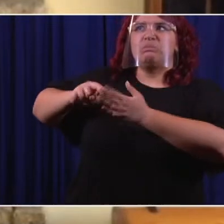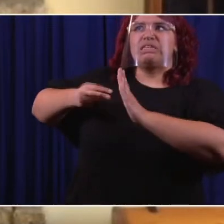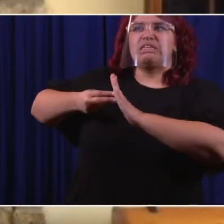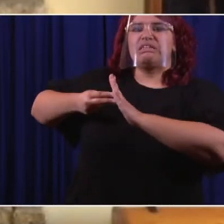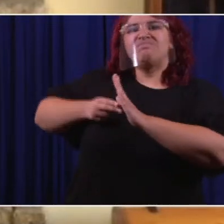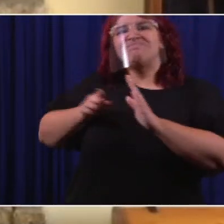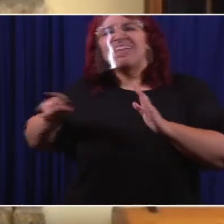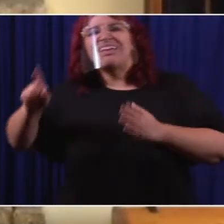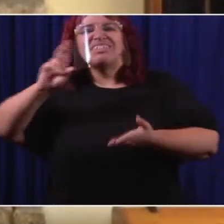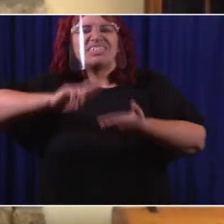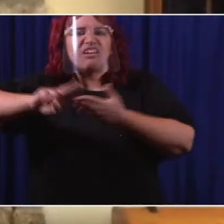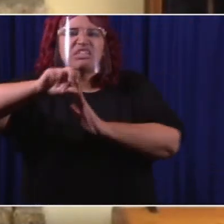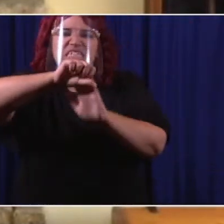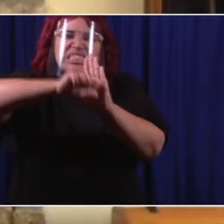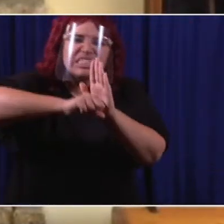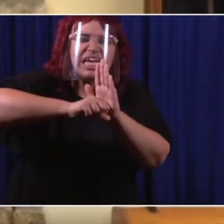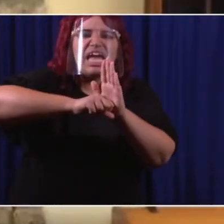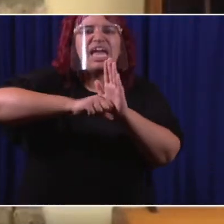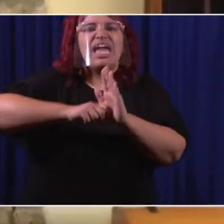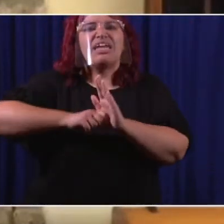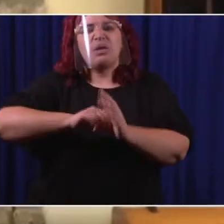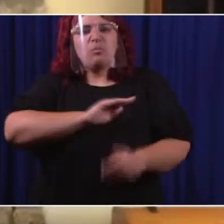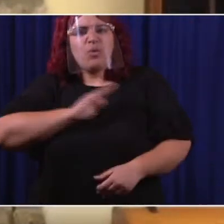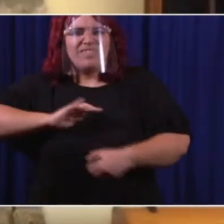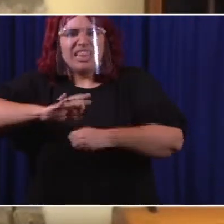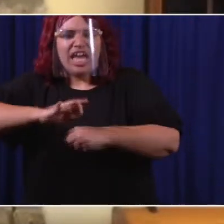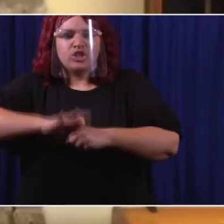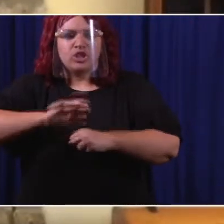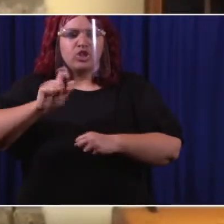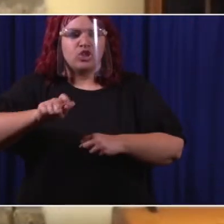other precautions with cases surging right now?